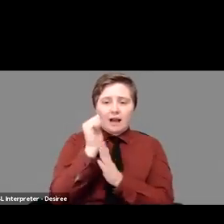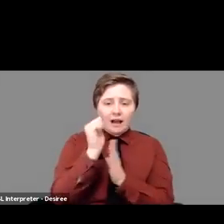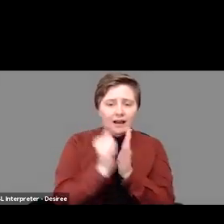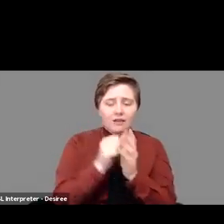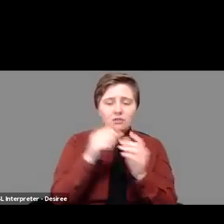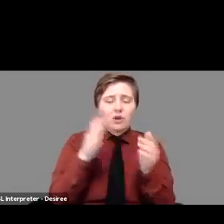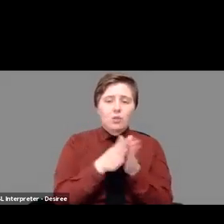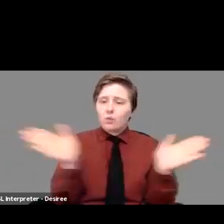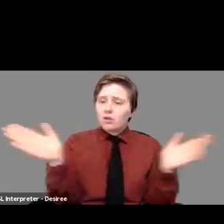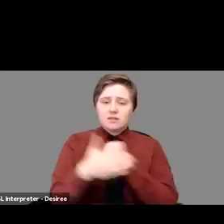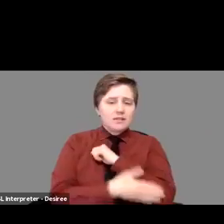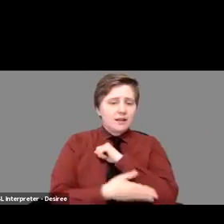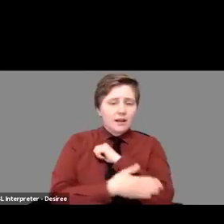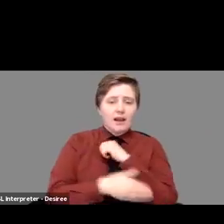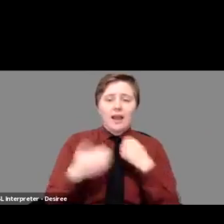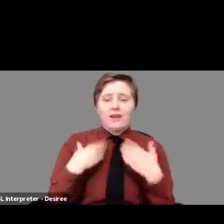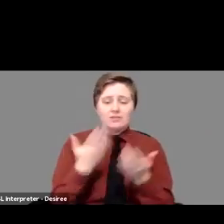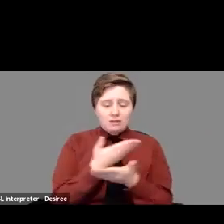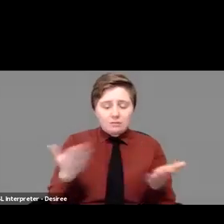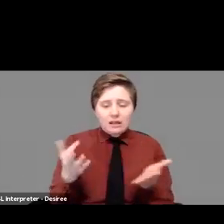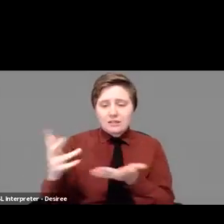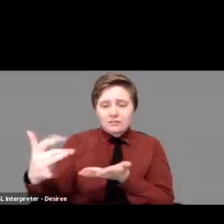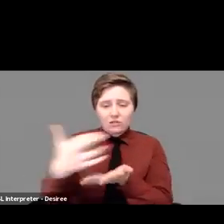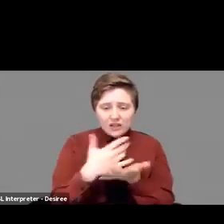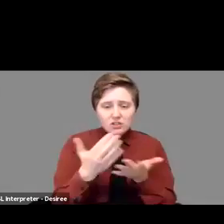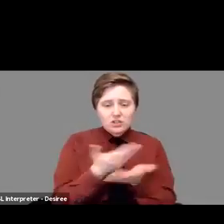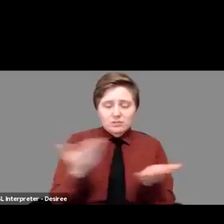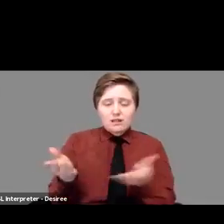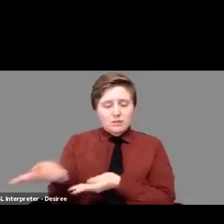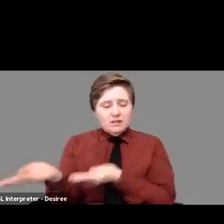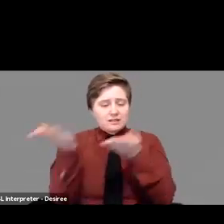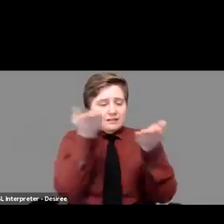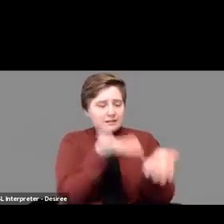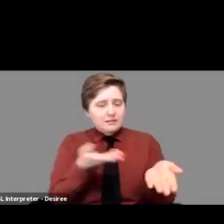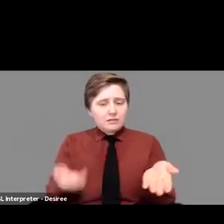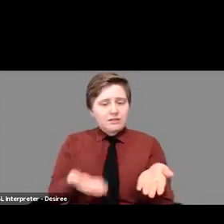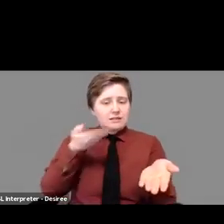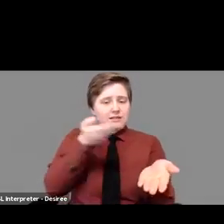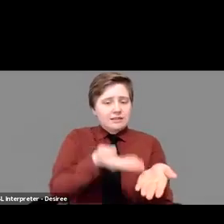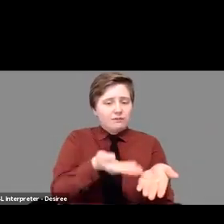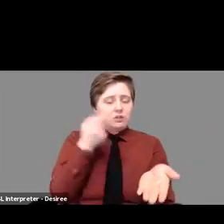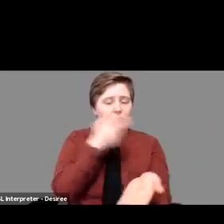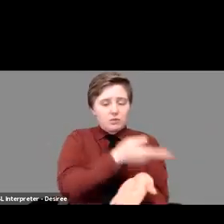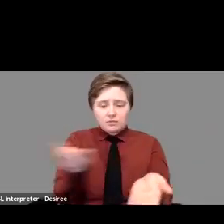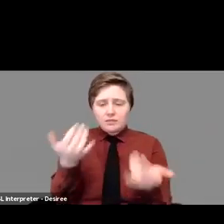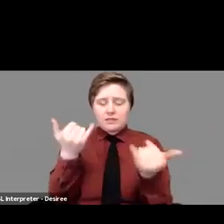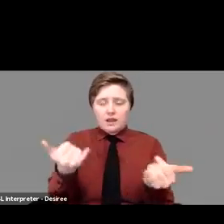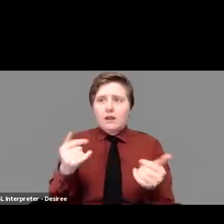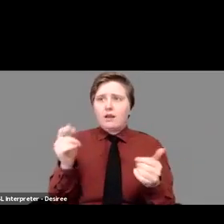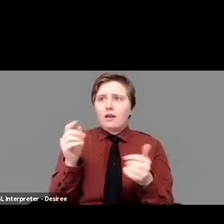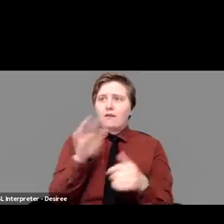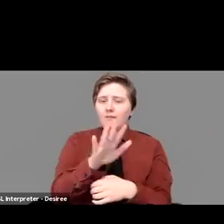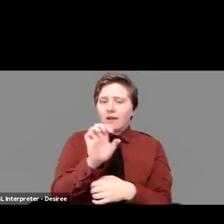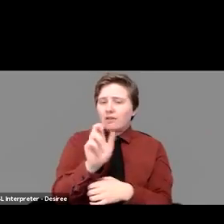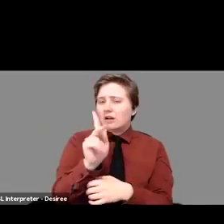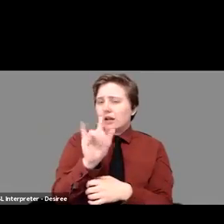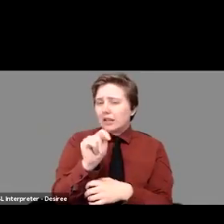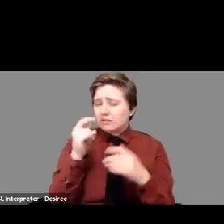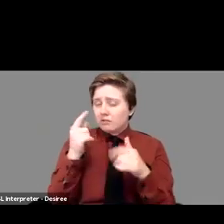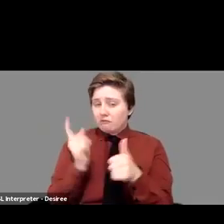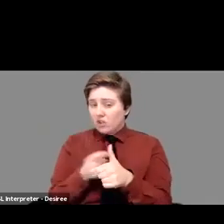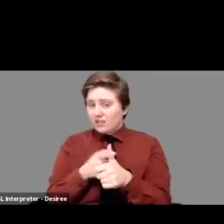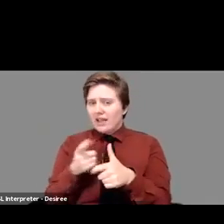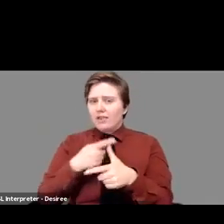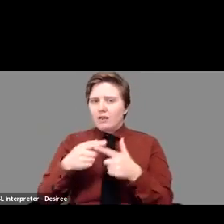We actually have collection supplies being delivered today. First lot of 500 kits, and we're expecting then